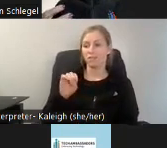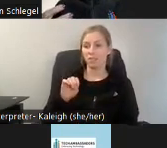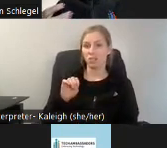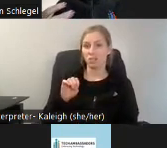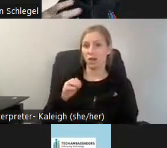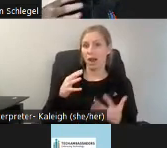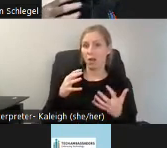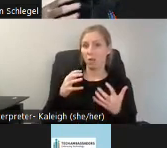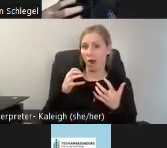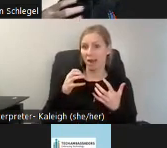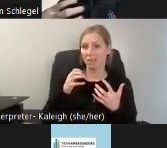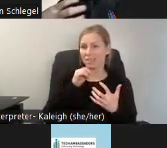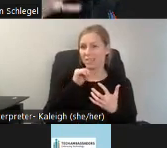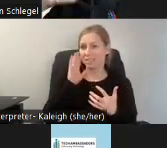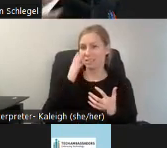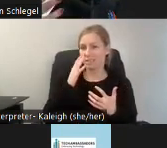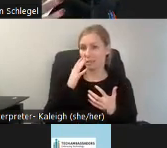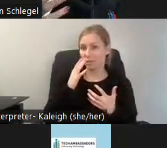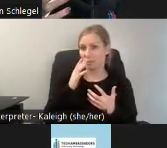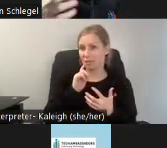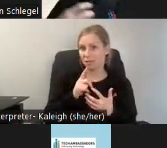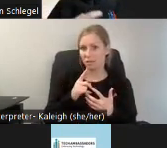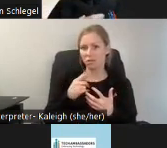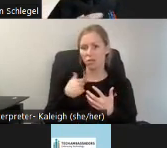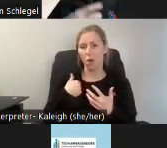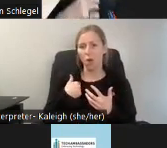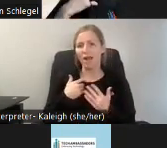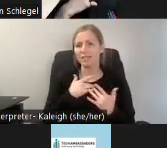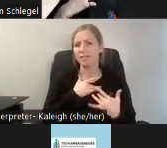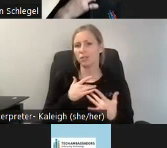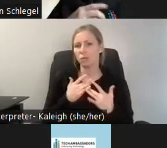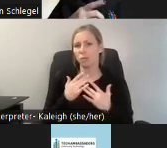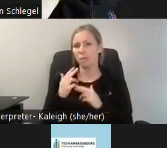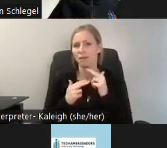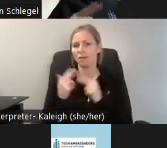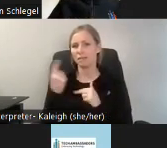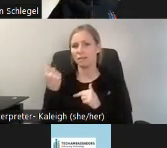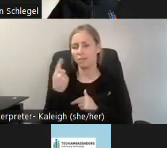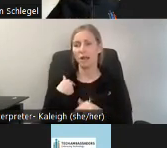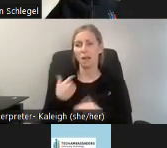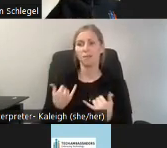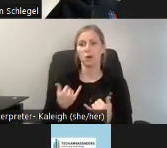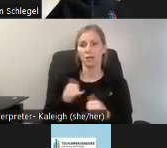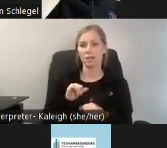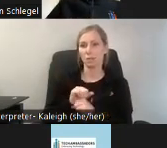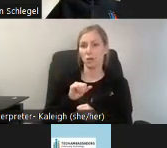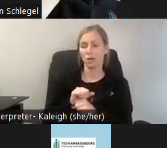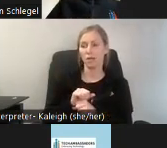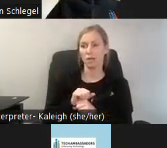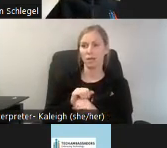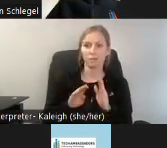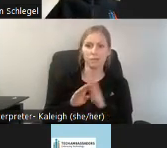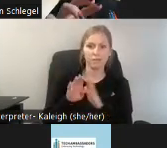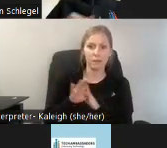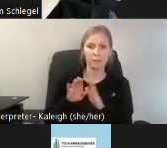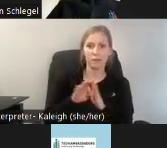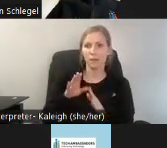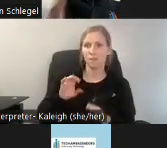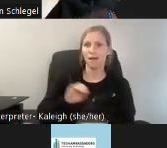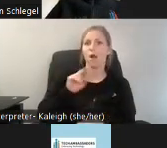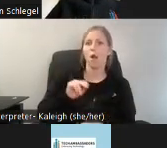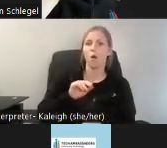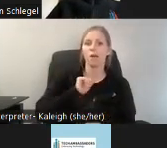exist, I tend to build something out of it. So I'm actually currently working on my own application